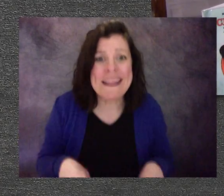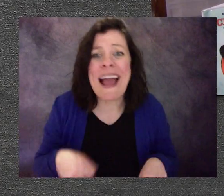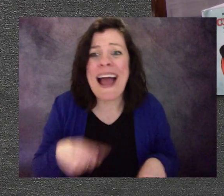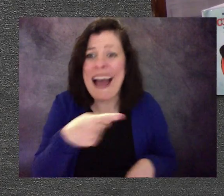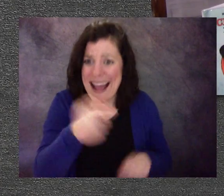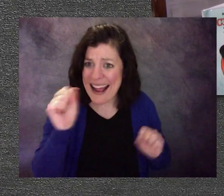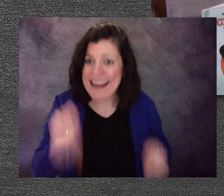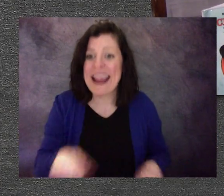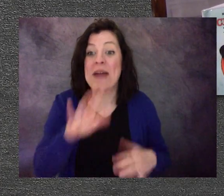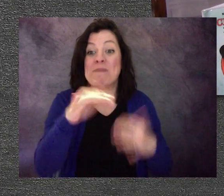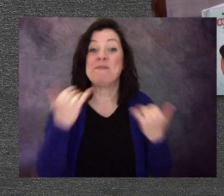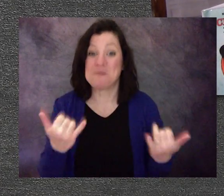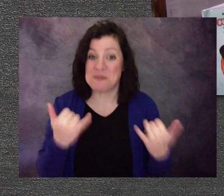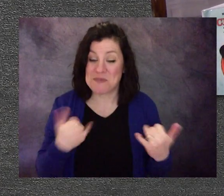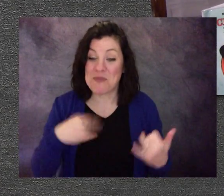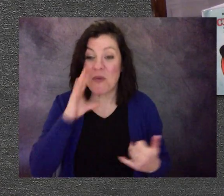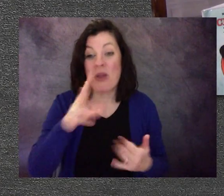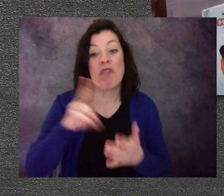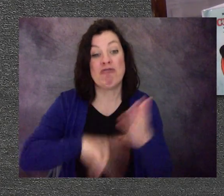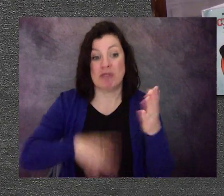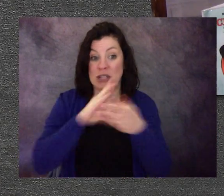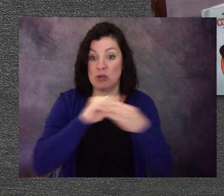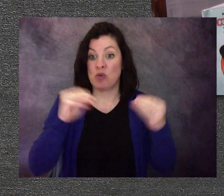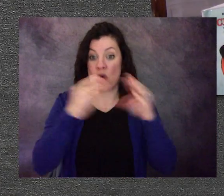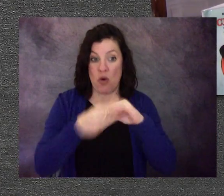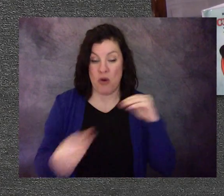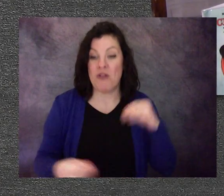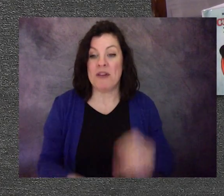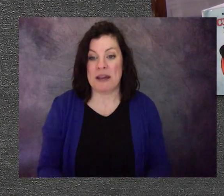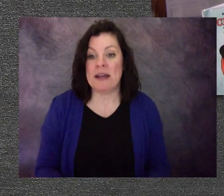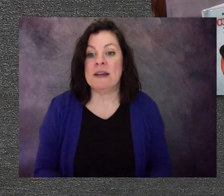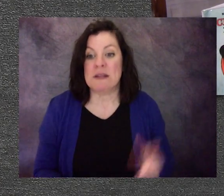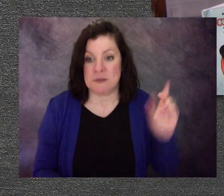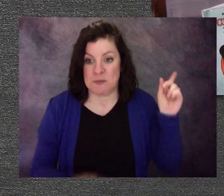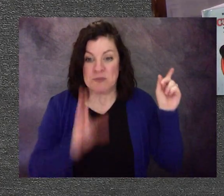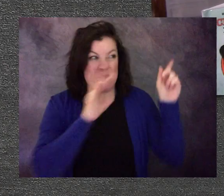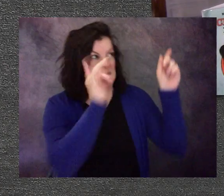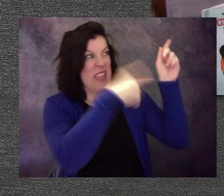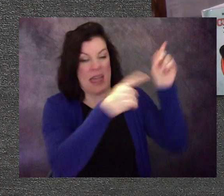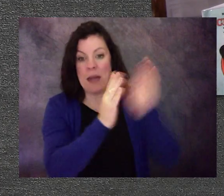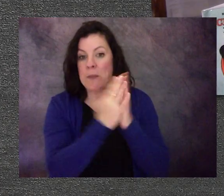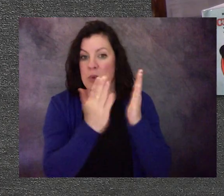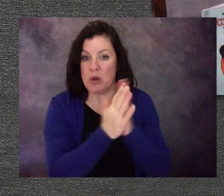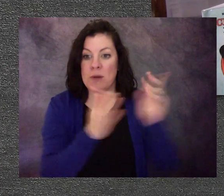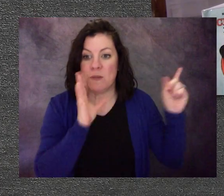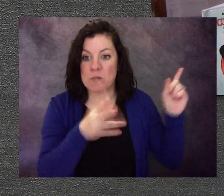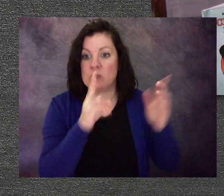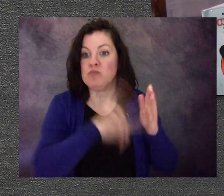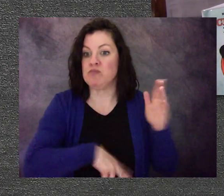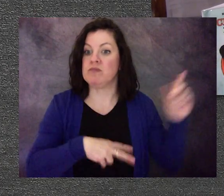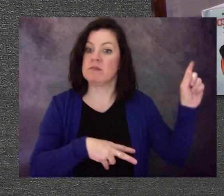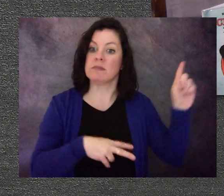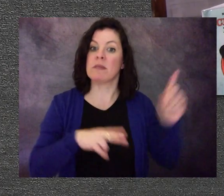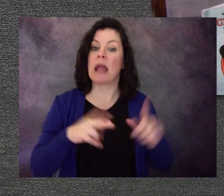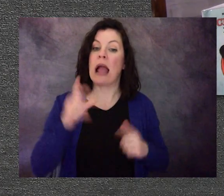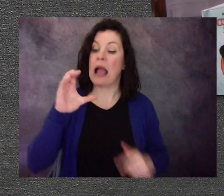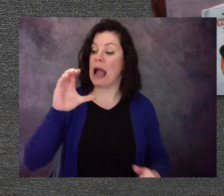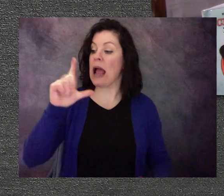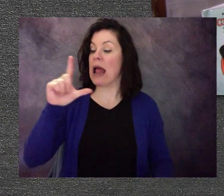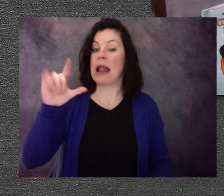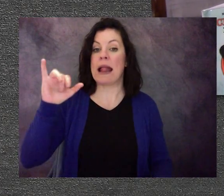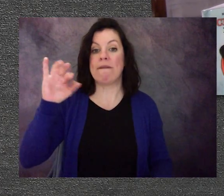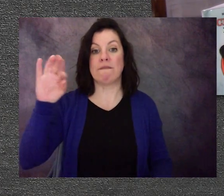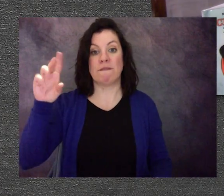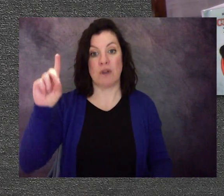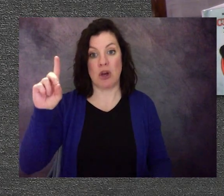reading a Clifford story, and we are actually going to read this Clifford story. And this is Clifford the Big Red Dog. This is the first